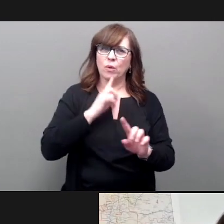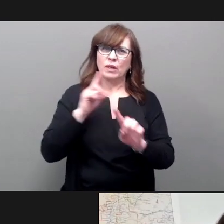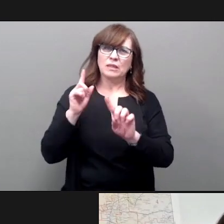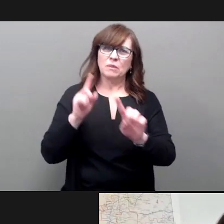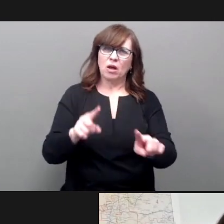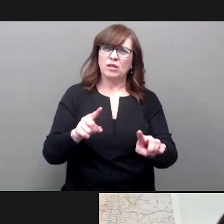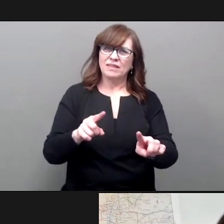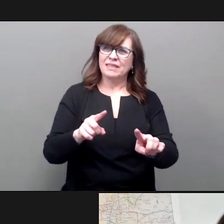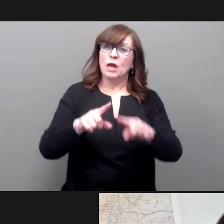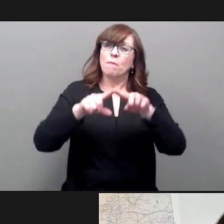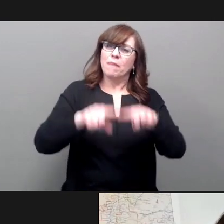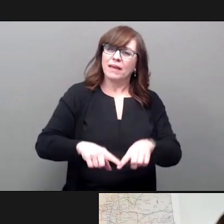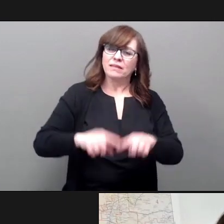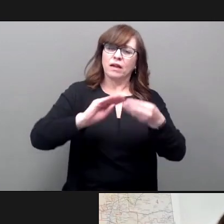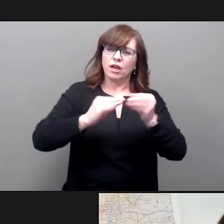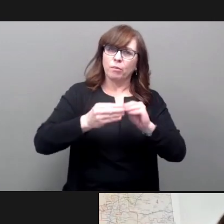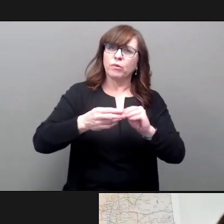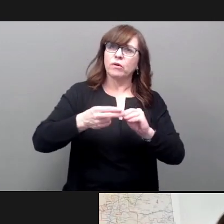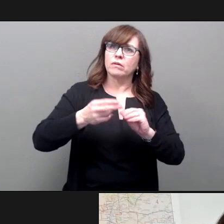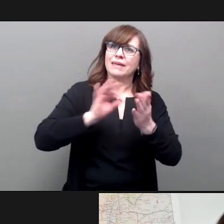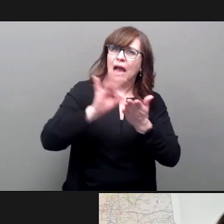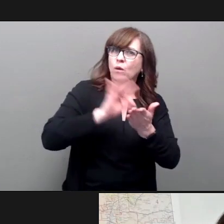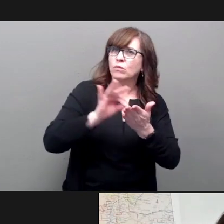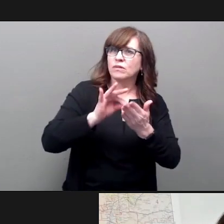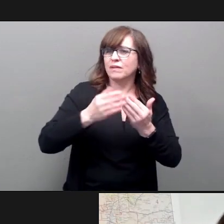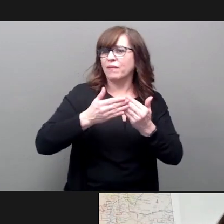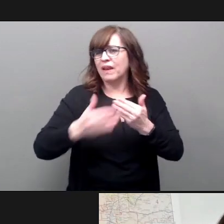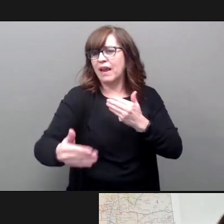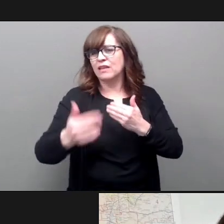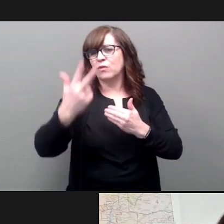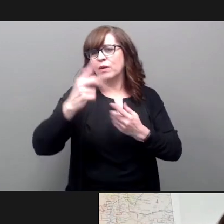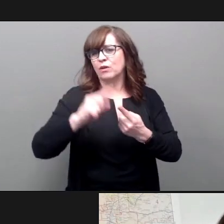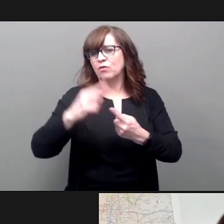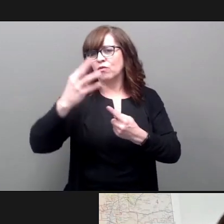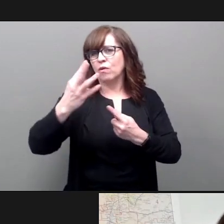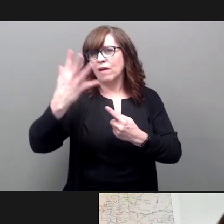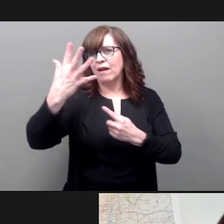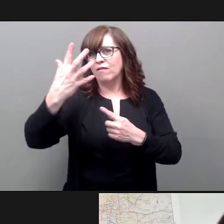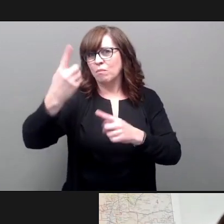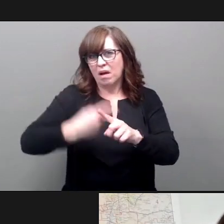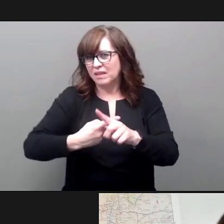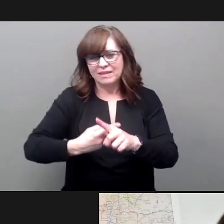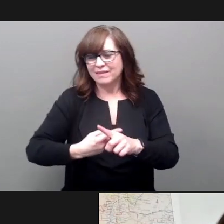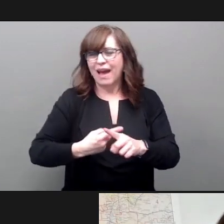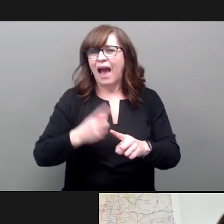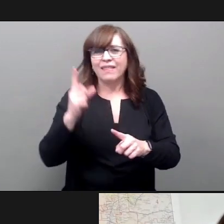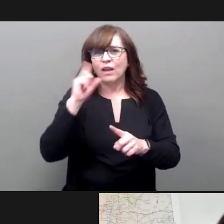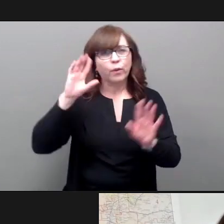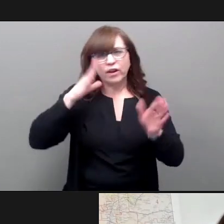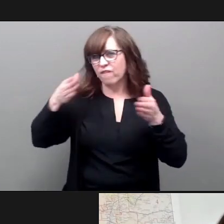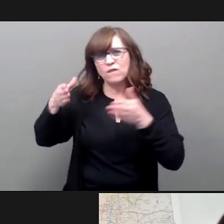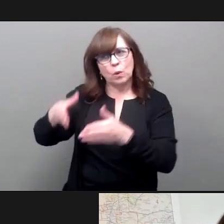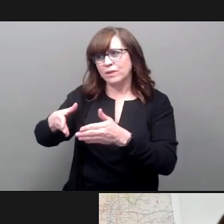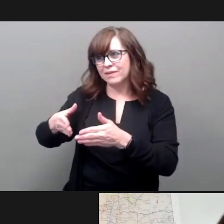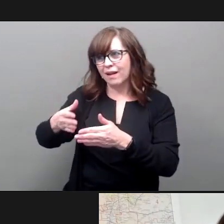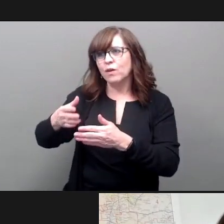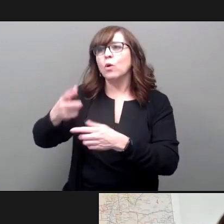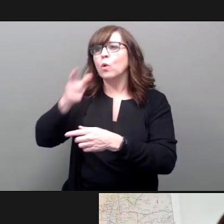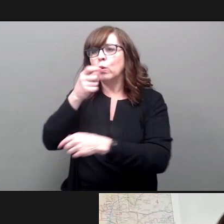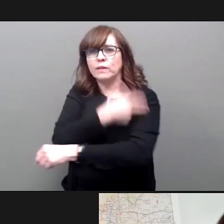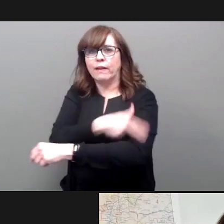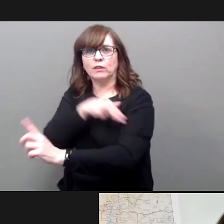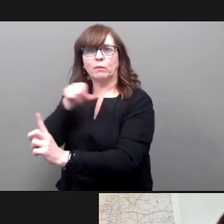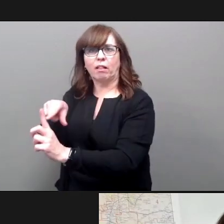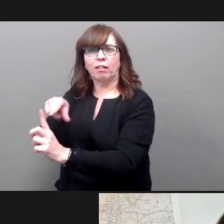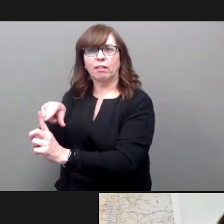on case counts. 3 or 4 or 5 months from now, I think we'll be way more focused on hospitalizations and deaths. I think